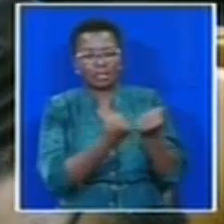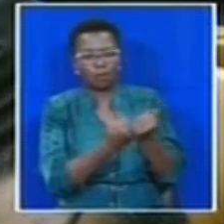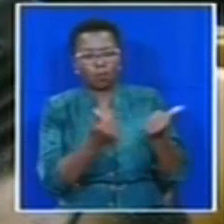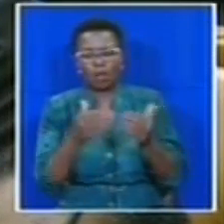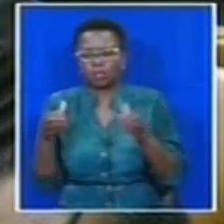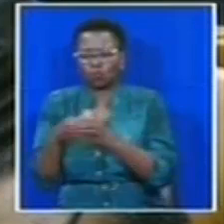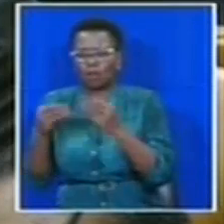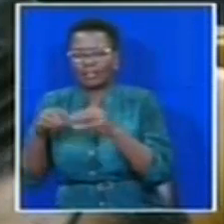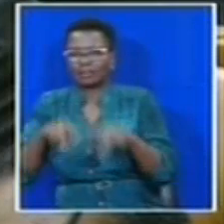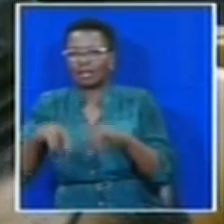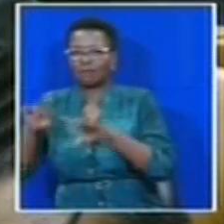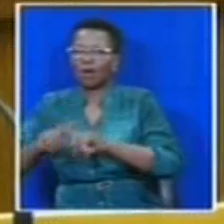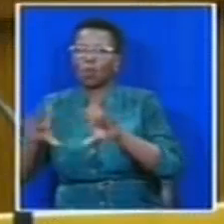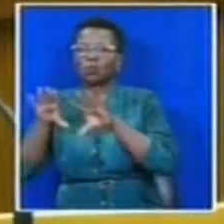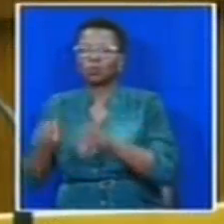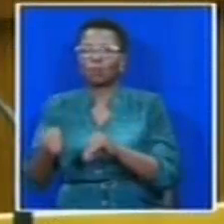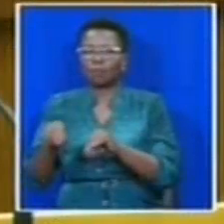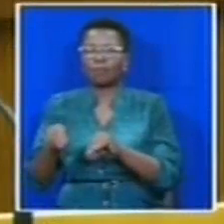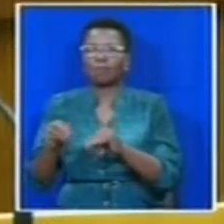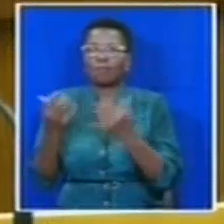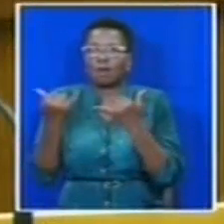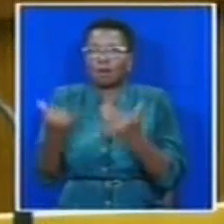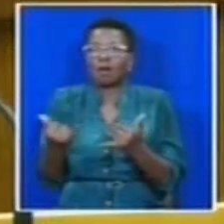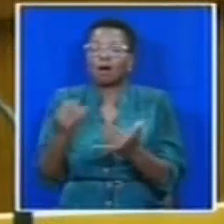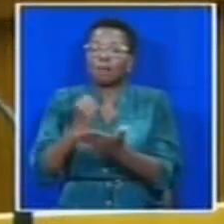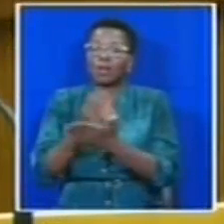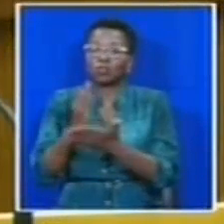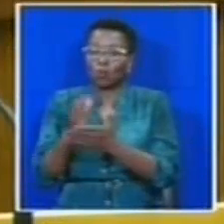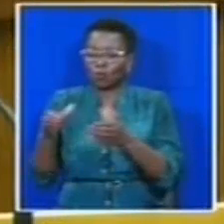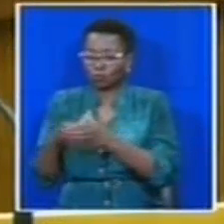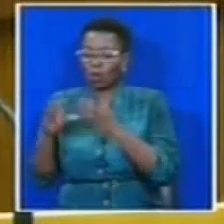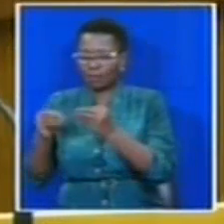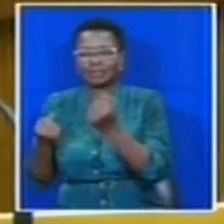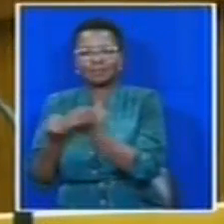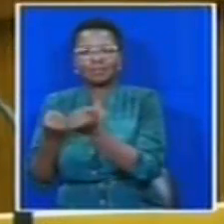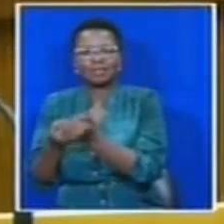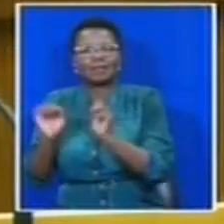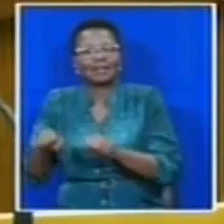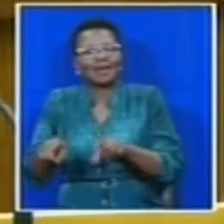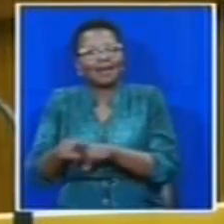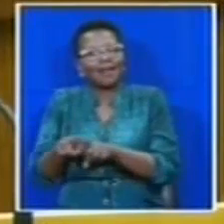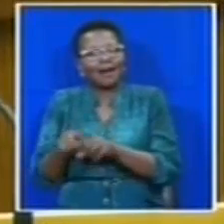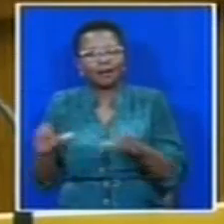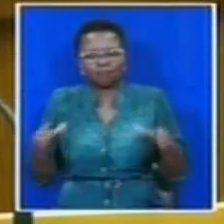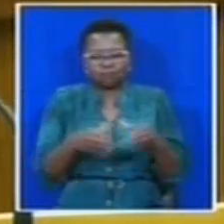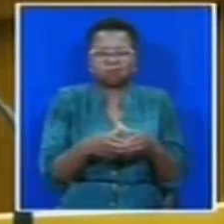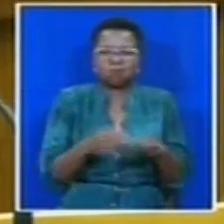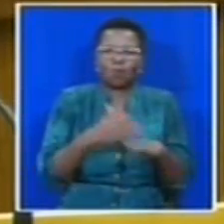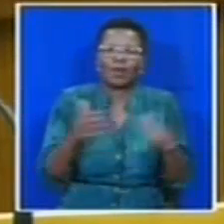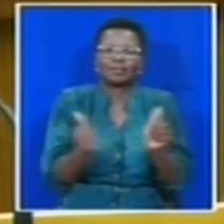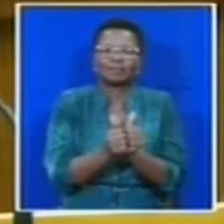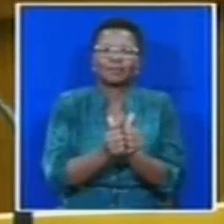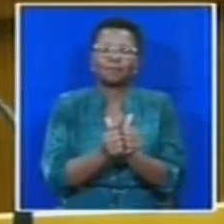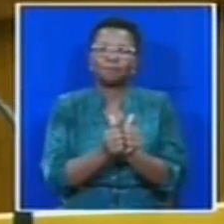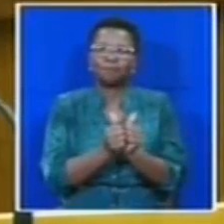on recent merger transactions that will open up retail space in spaza shops to smaller producers.